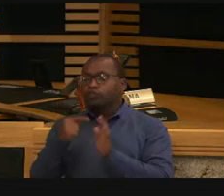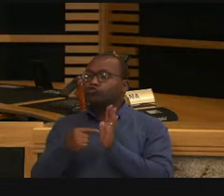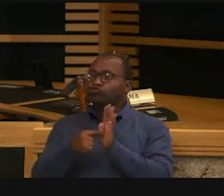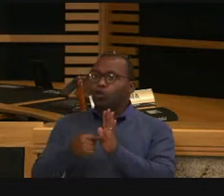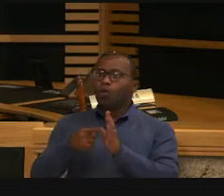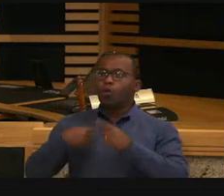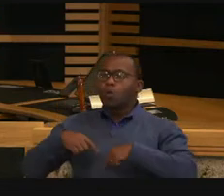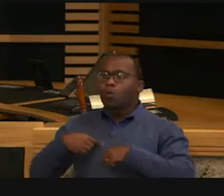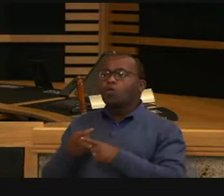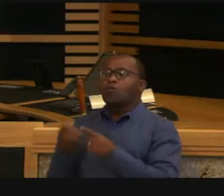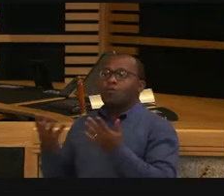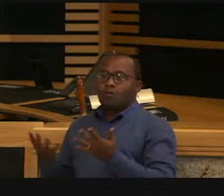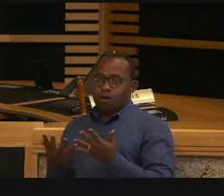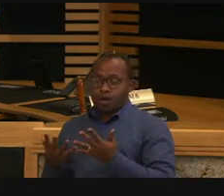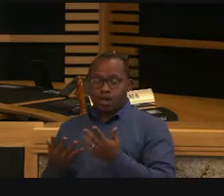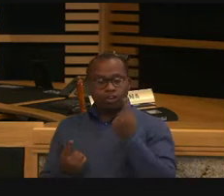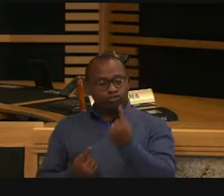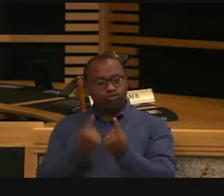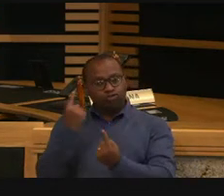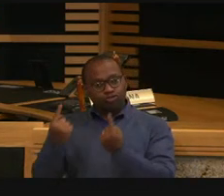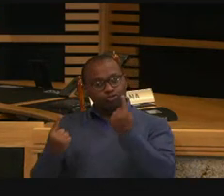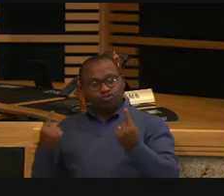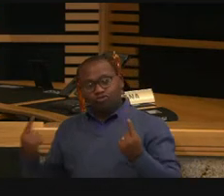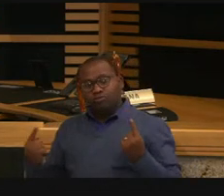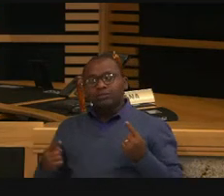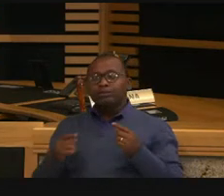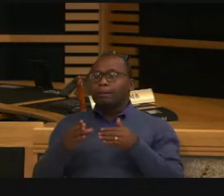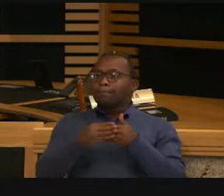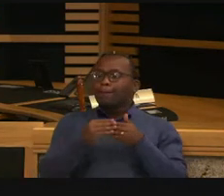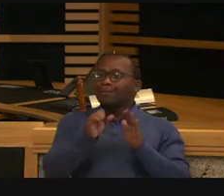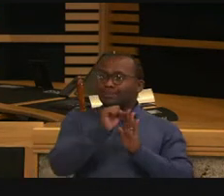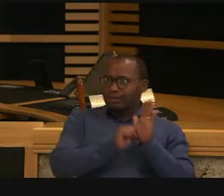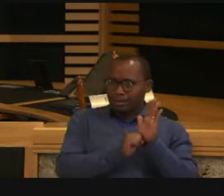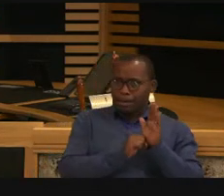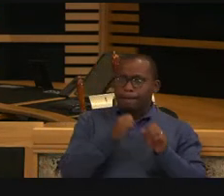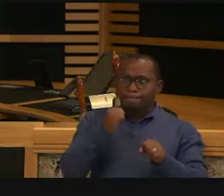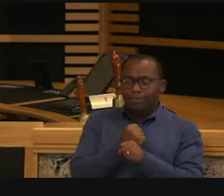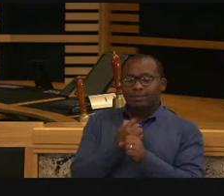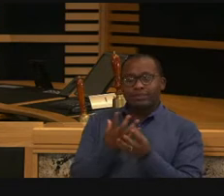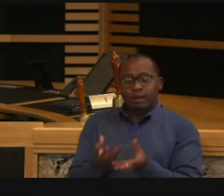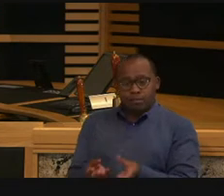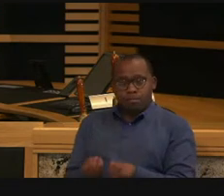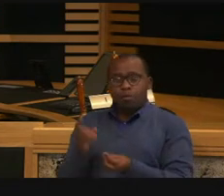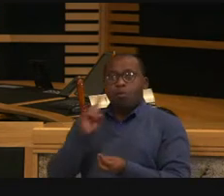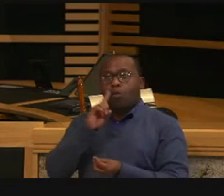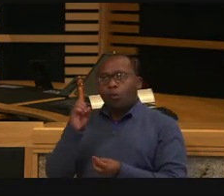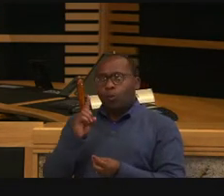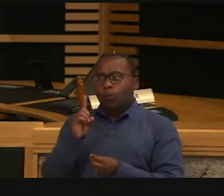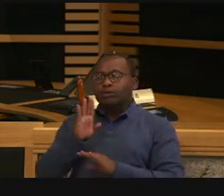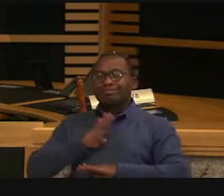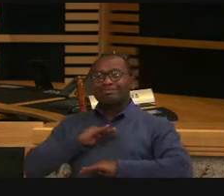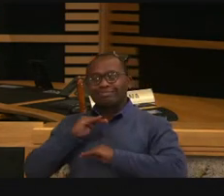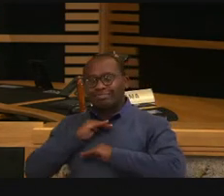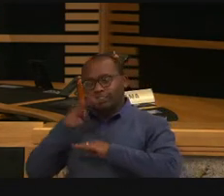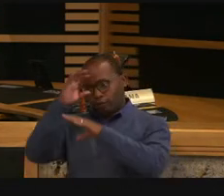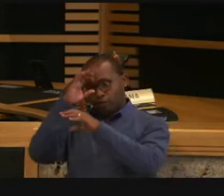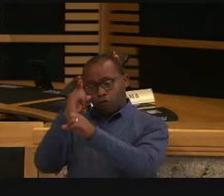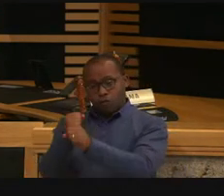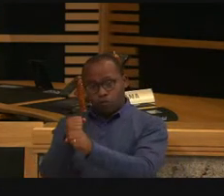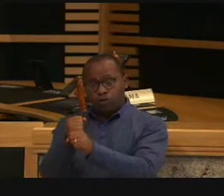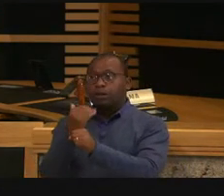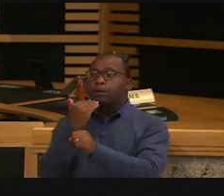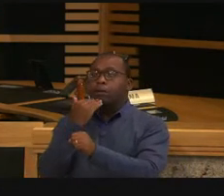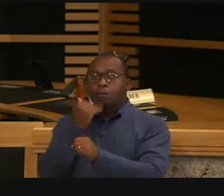and each and every statement that is uttered here is getting sufficient attention and response. Please continue to do